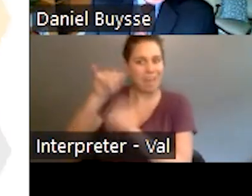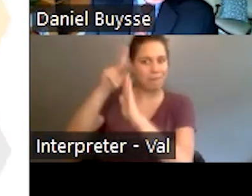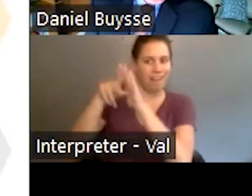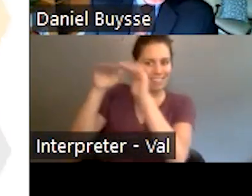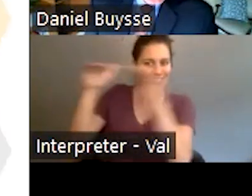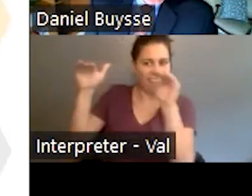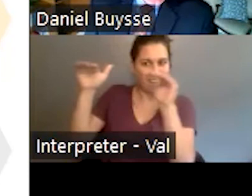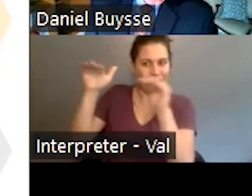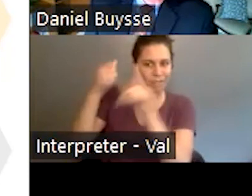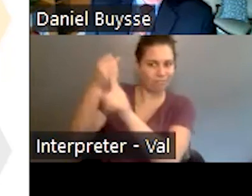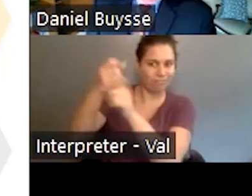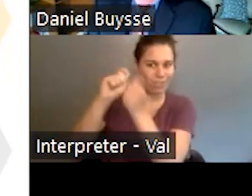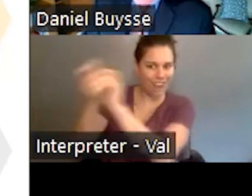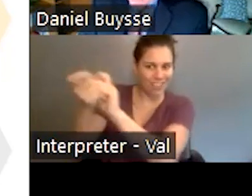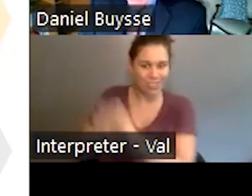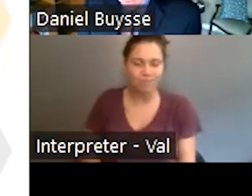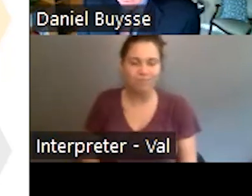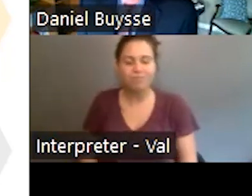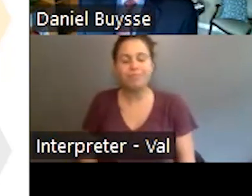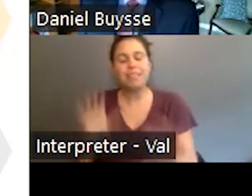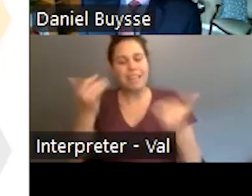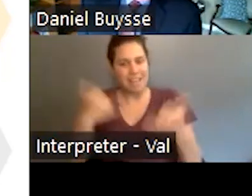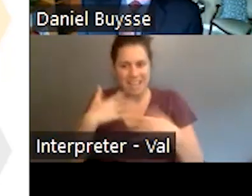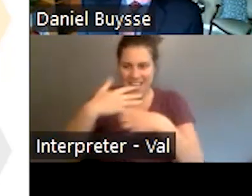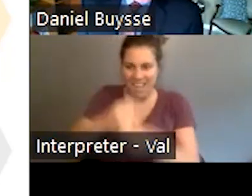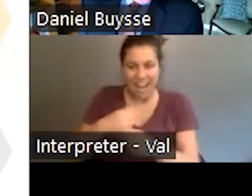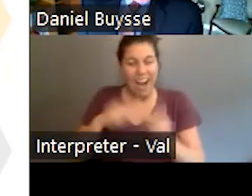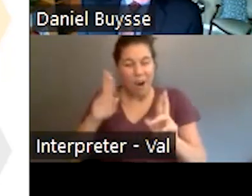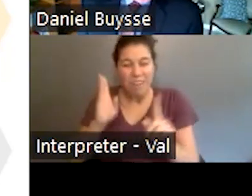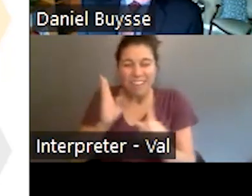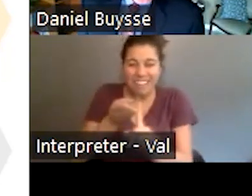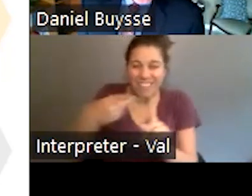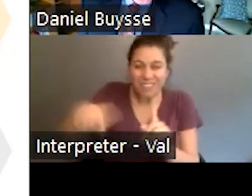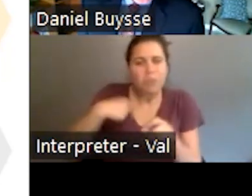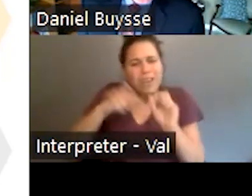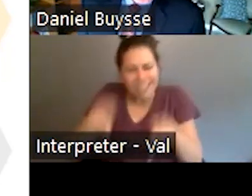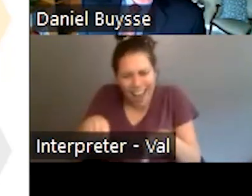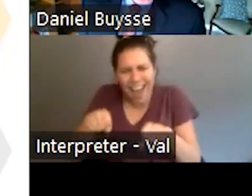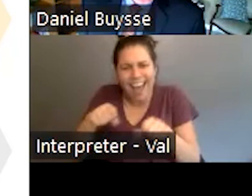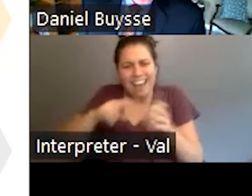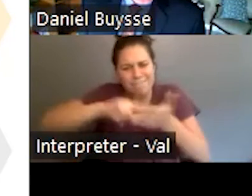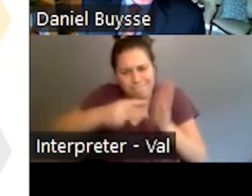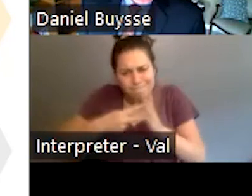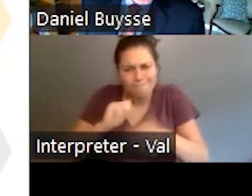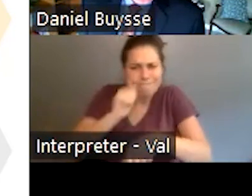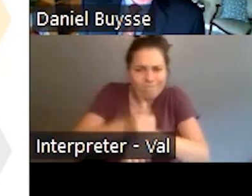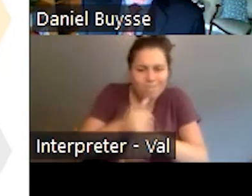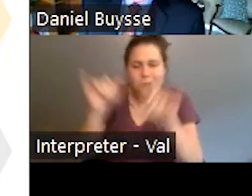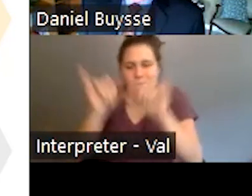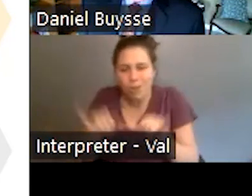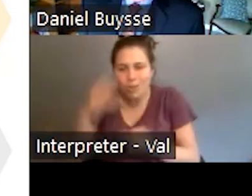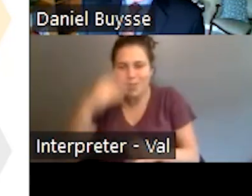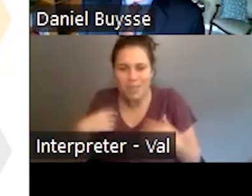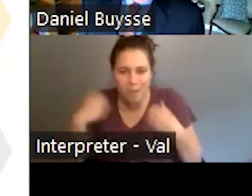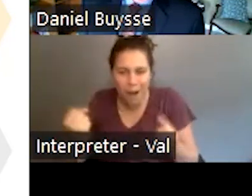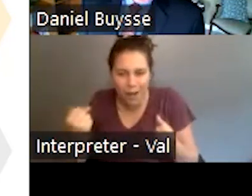So to summarize, I hope I've convinced you that we can define and measure sleep health. I've shown you some of the statistical approaches that